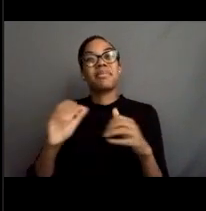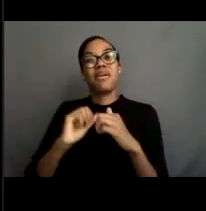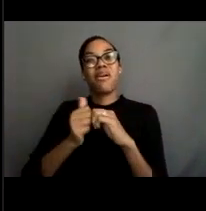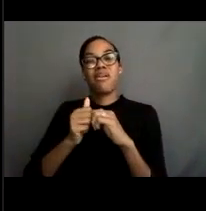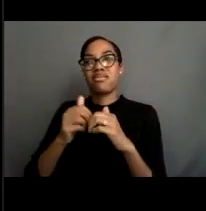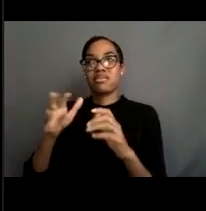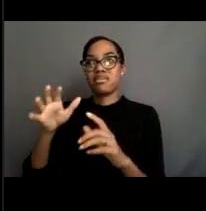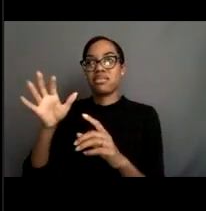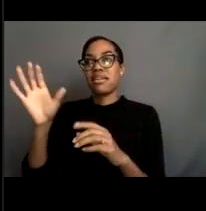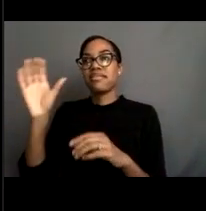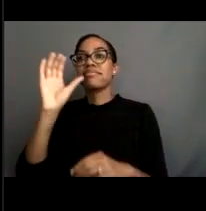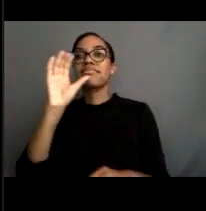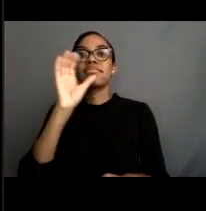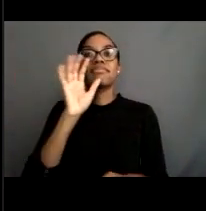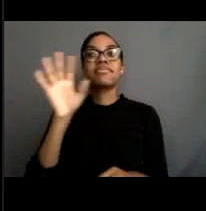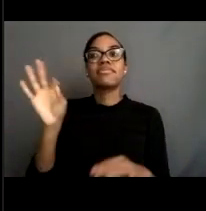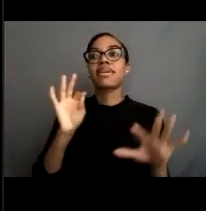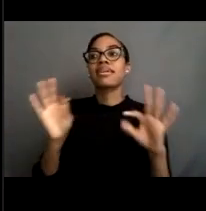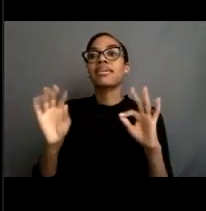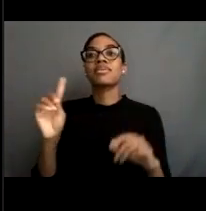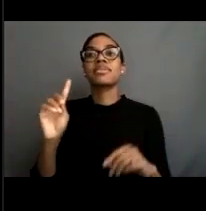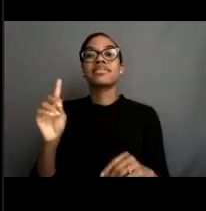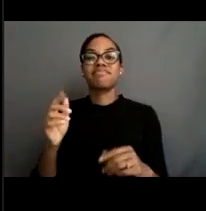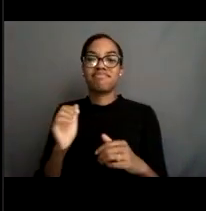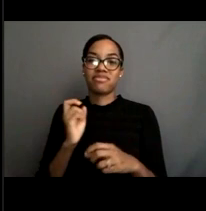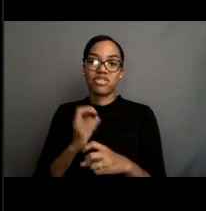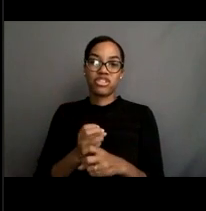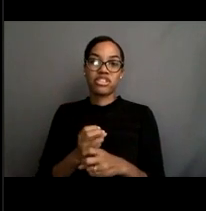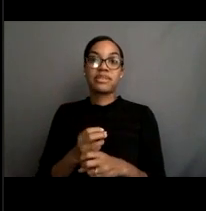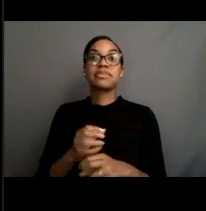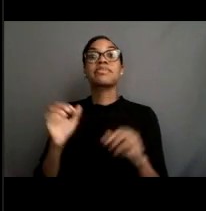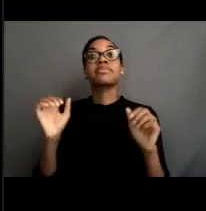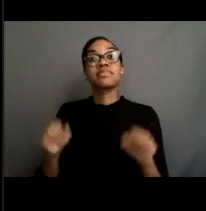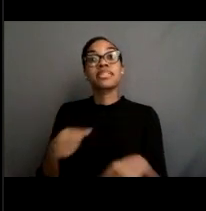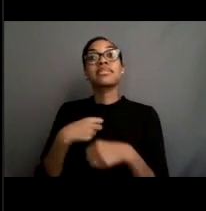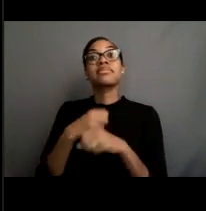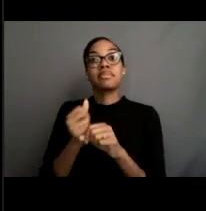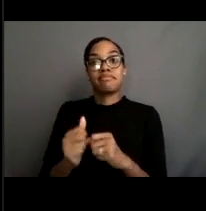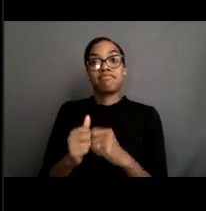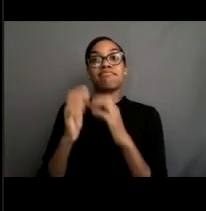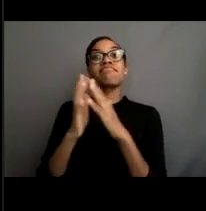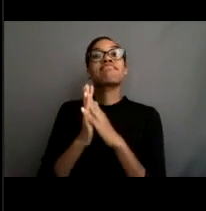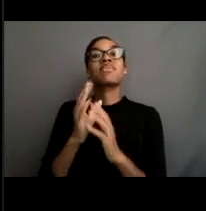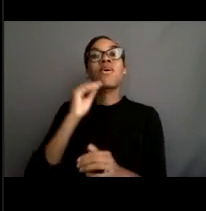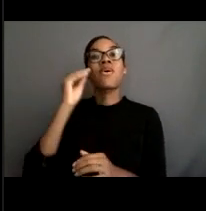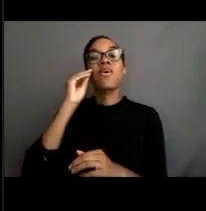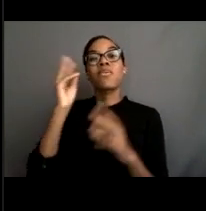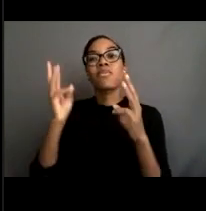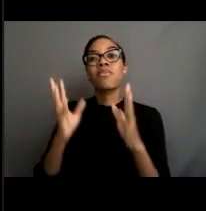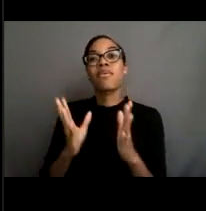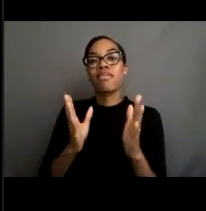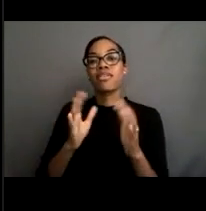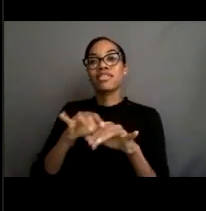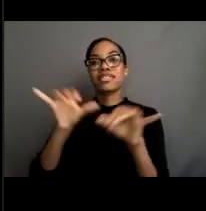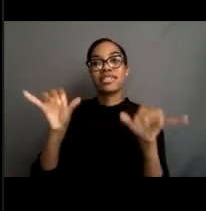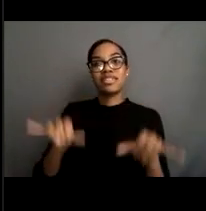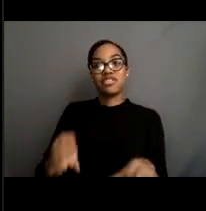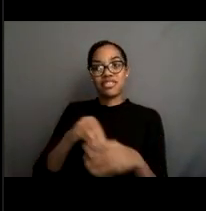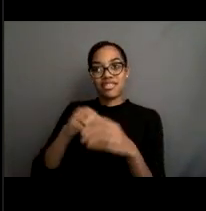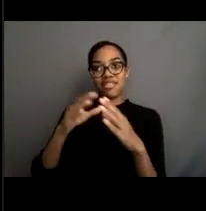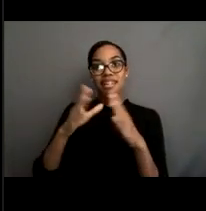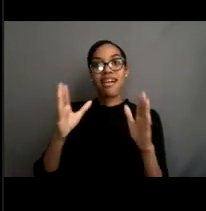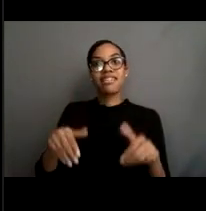to figure out what's actually happening. Now, you can make your own home weather station. You can make your own thermometers. And I know there's another cool website